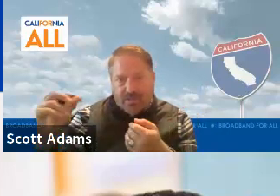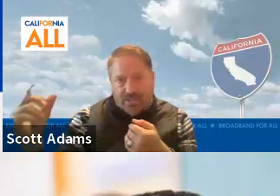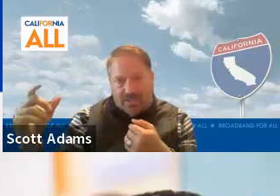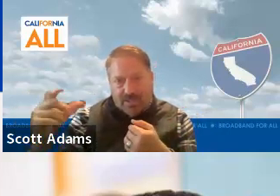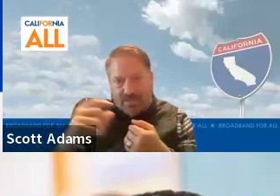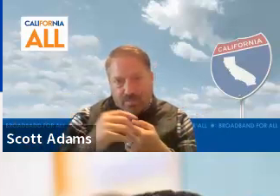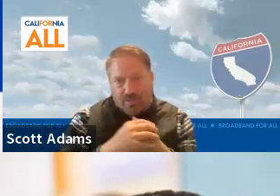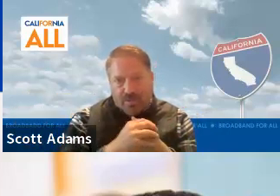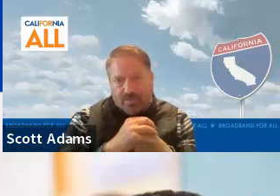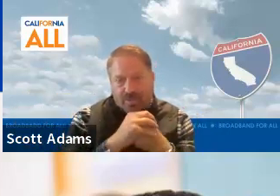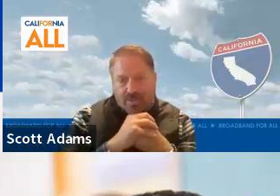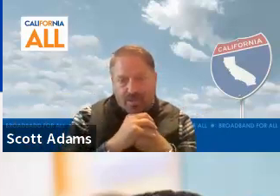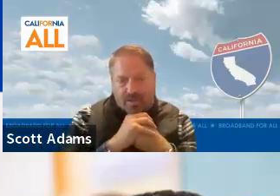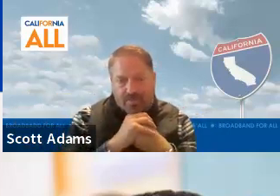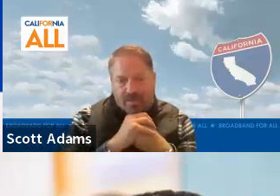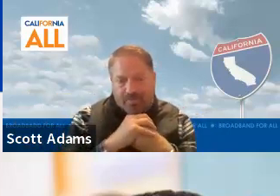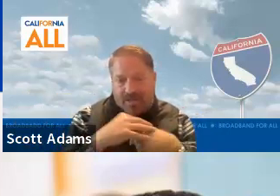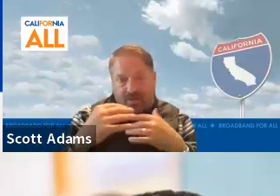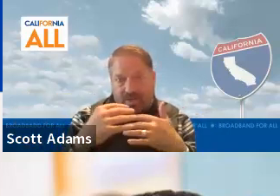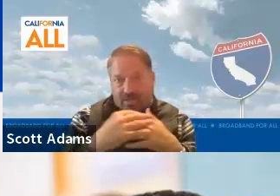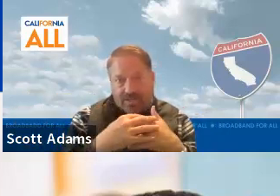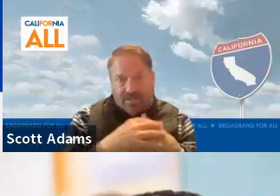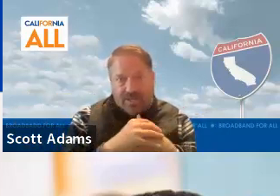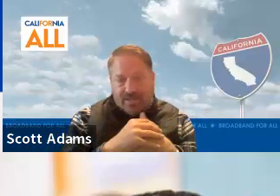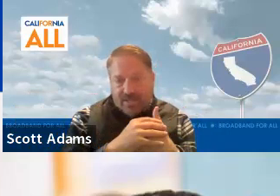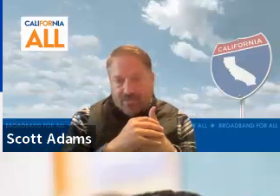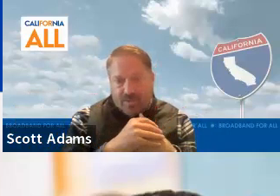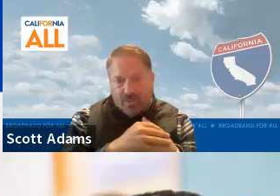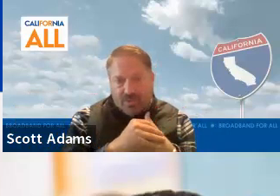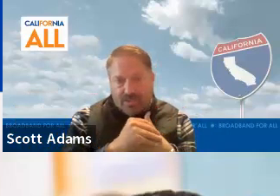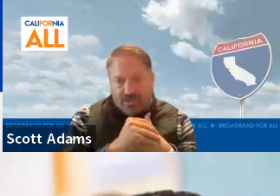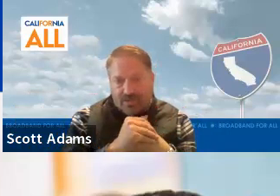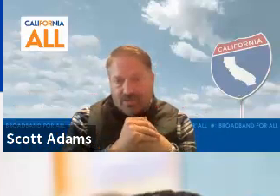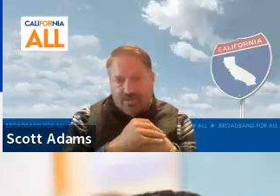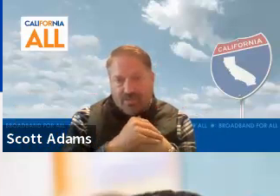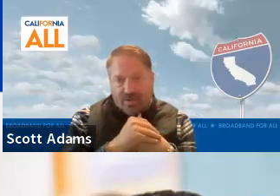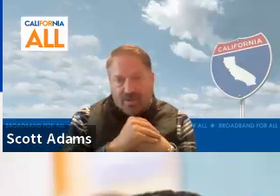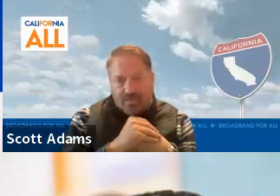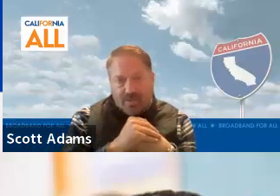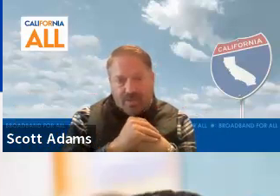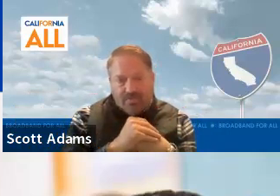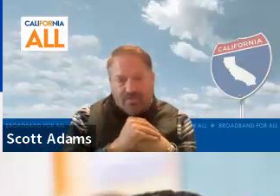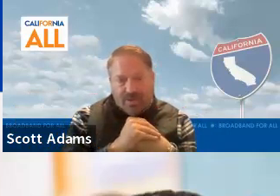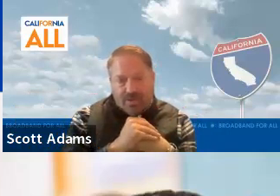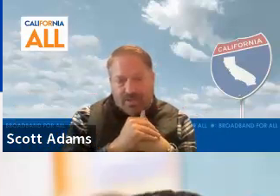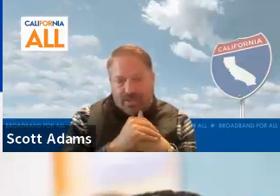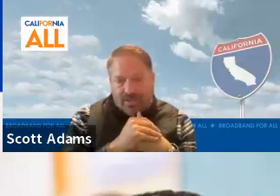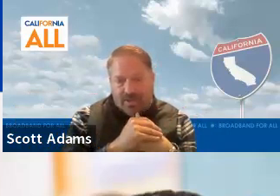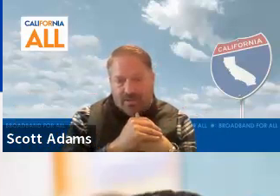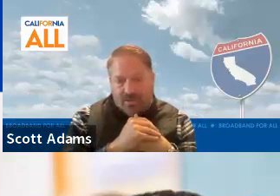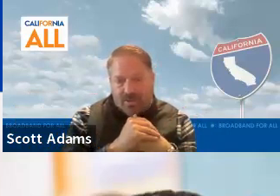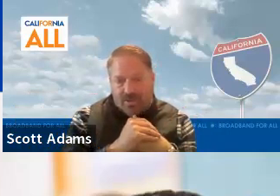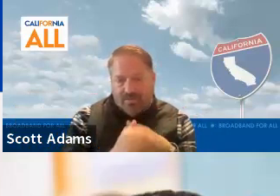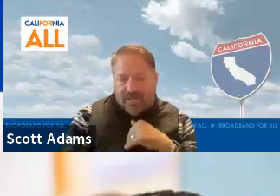and the PUC does have some programs, and other entities like the California Emerging Technology Fund